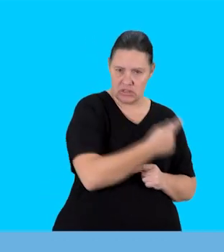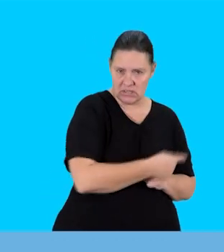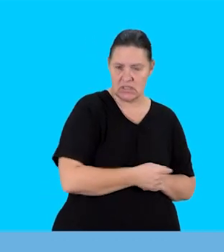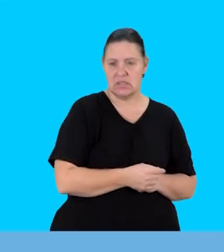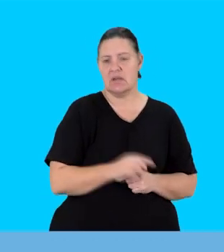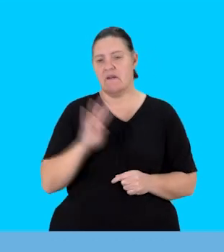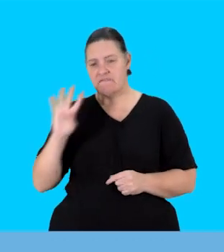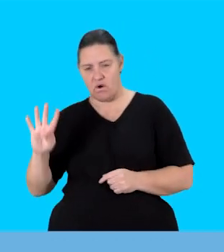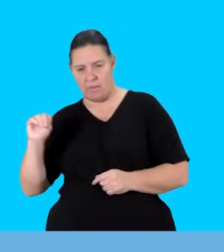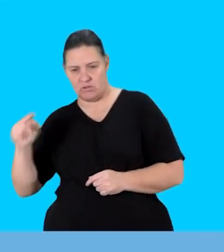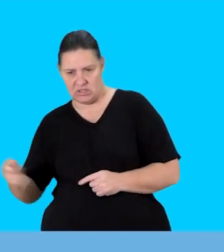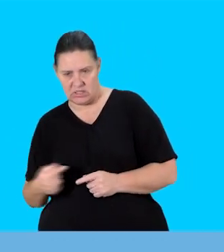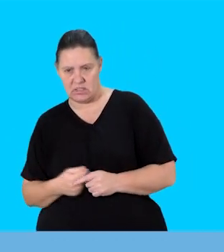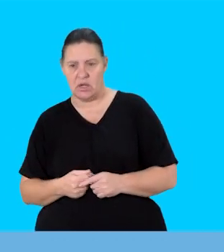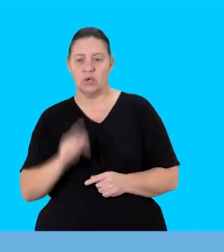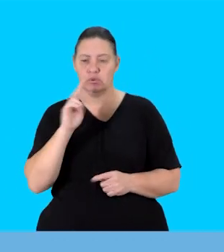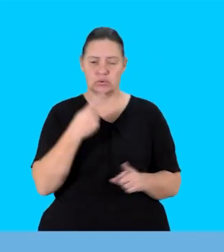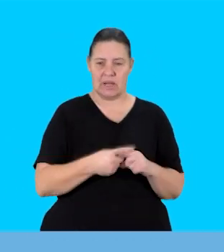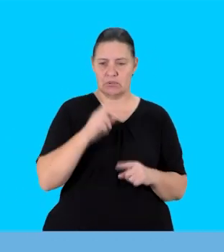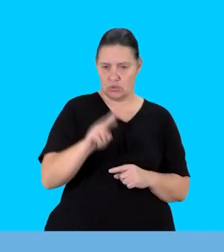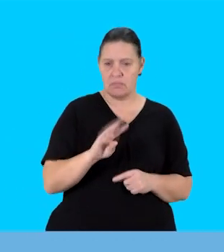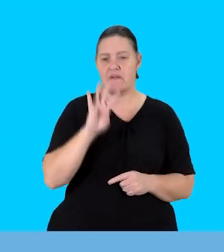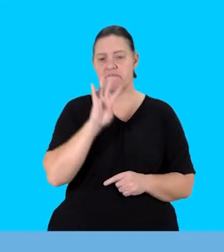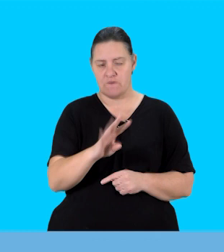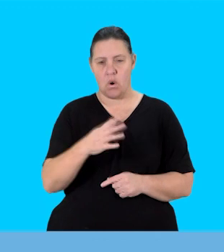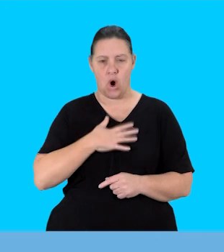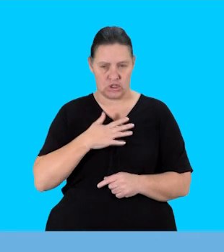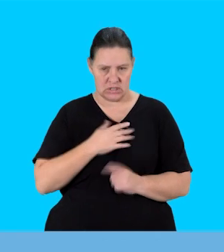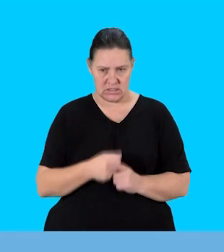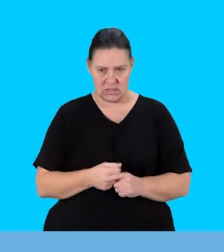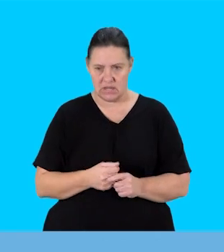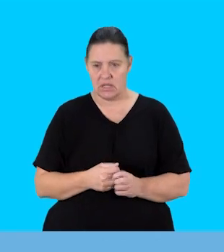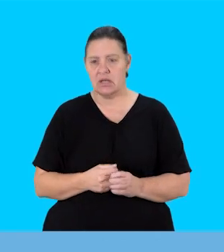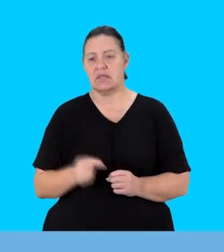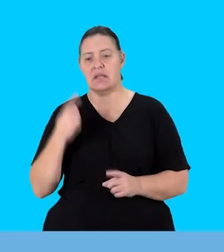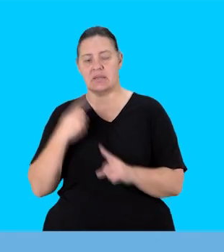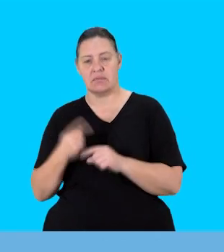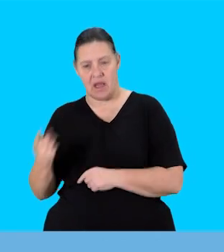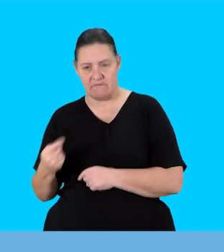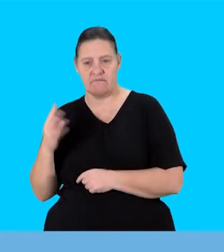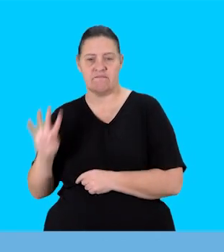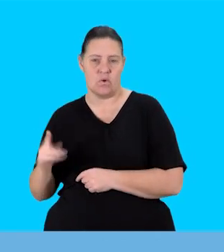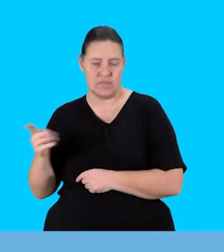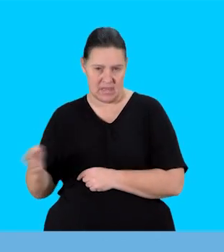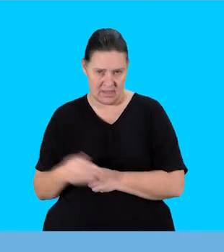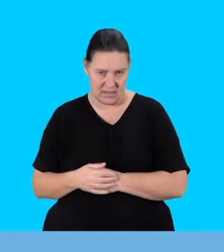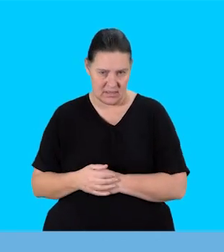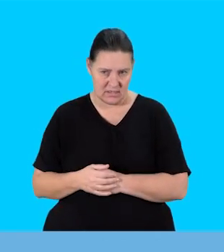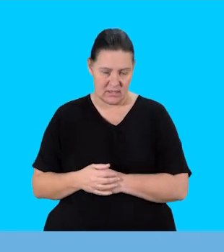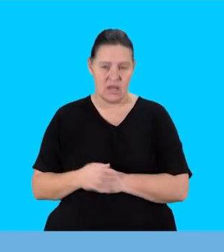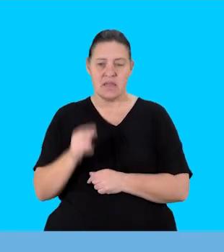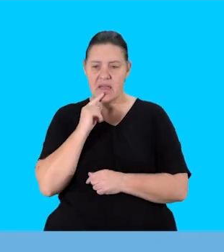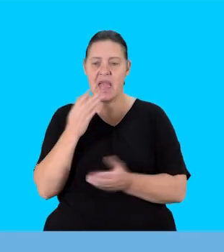magnesium, 2 times 2 will be 4 oxygen, and remember the 4 will multiply the 1 to have 4